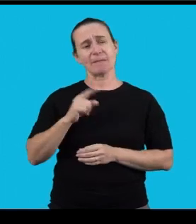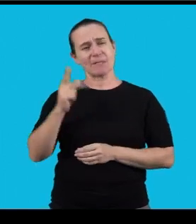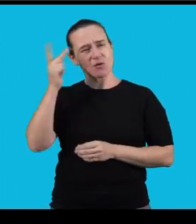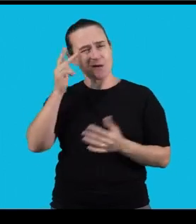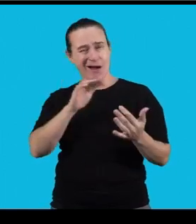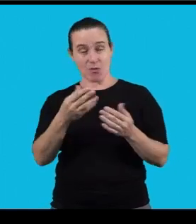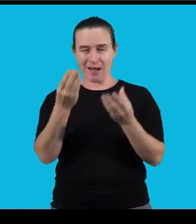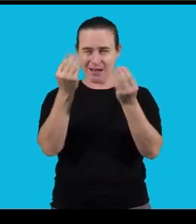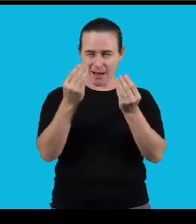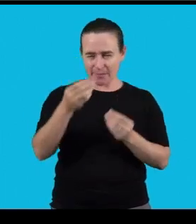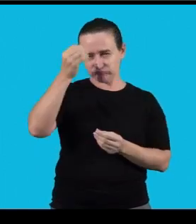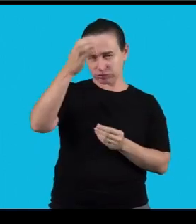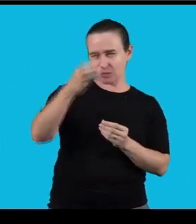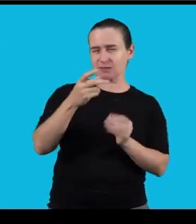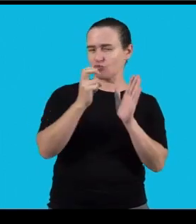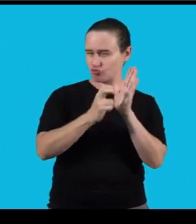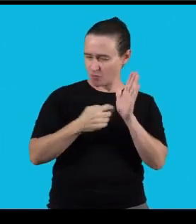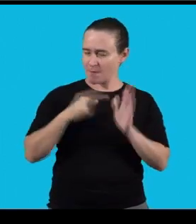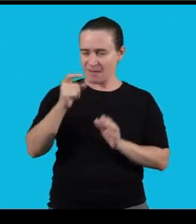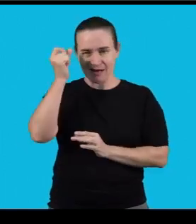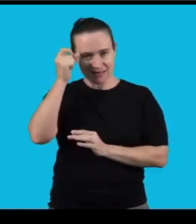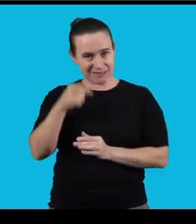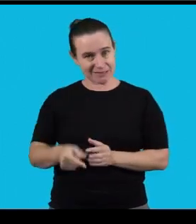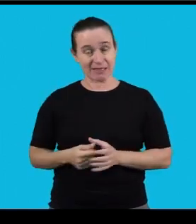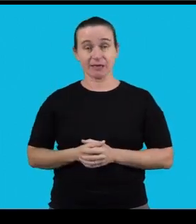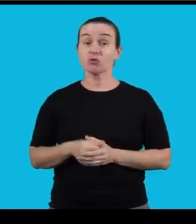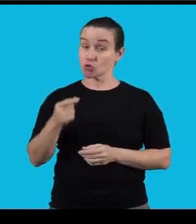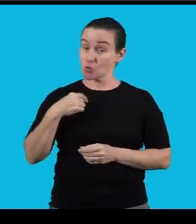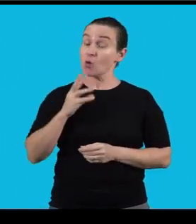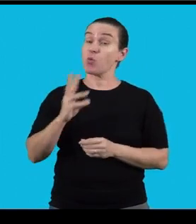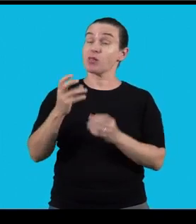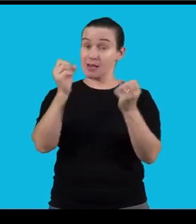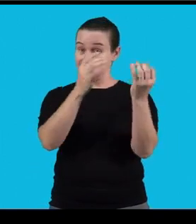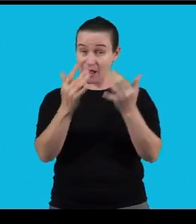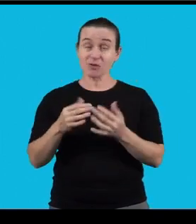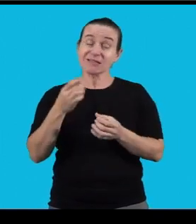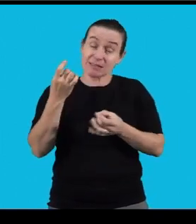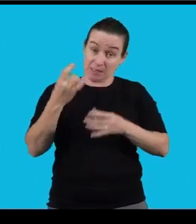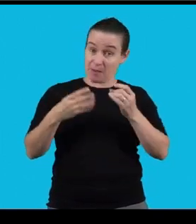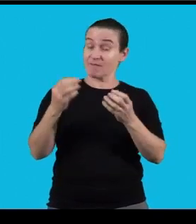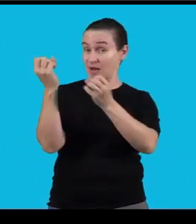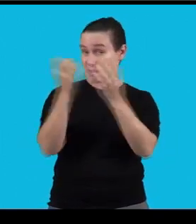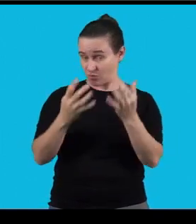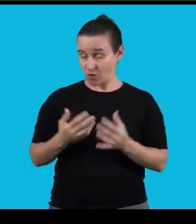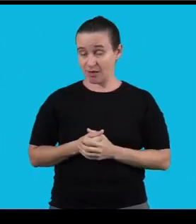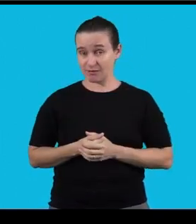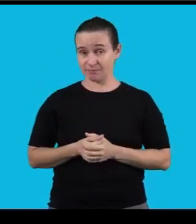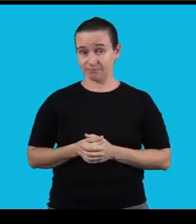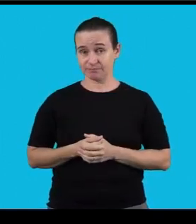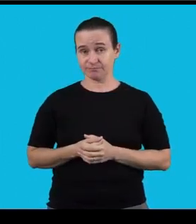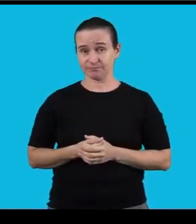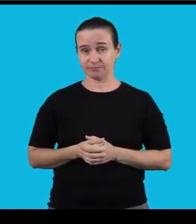have fundamental numerical concepts and principles. There are calculations here and there in